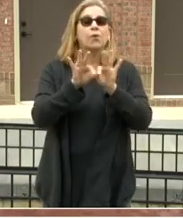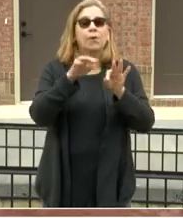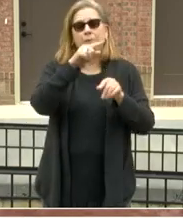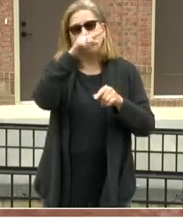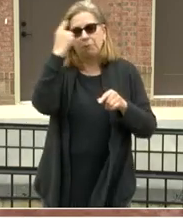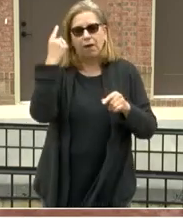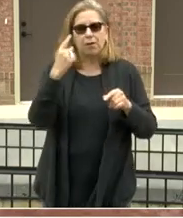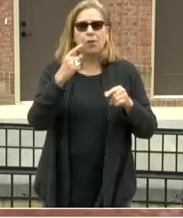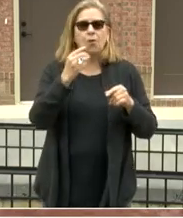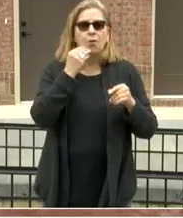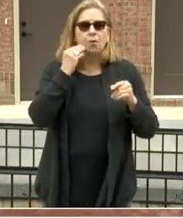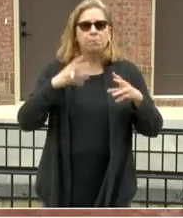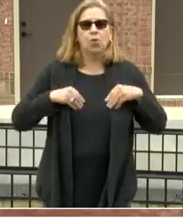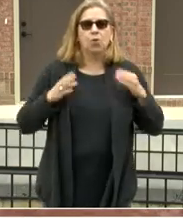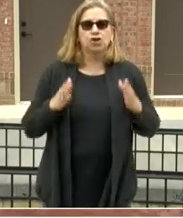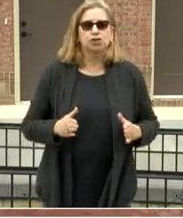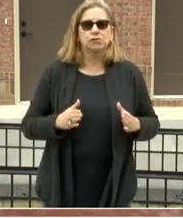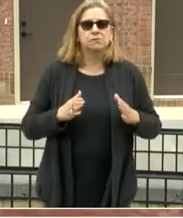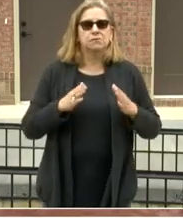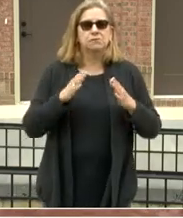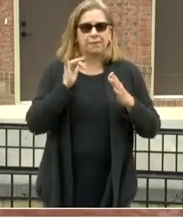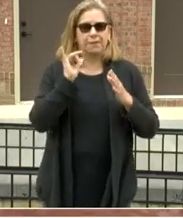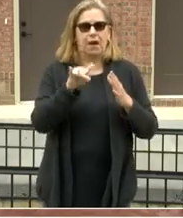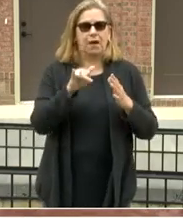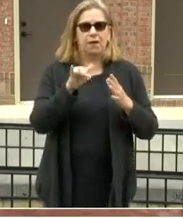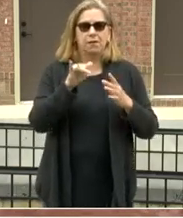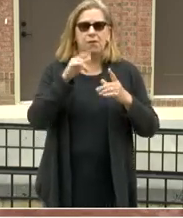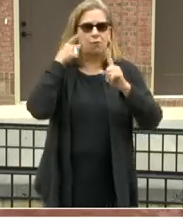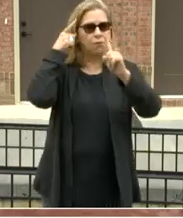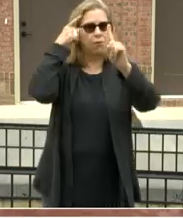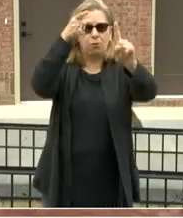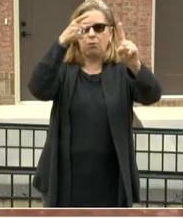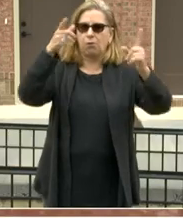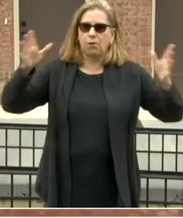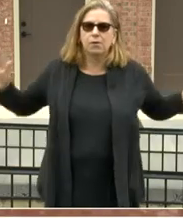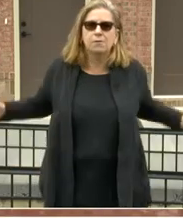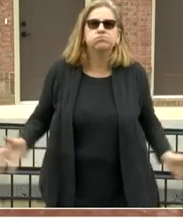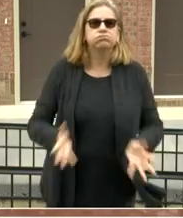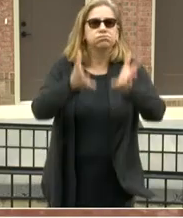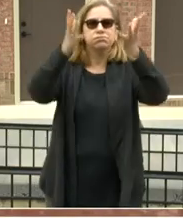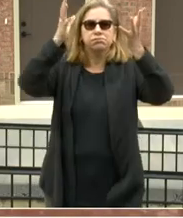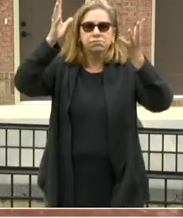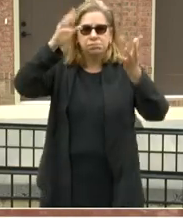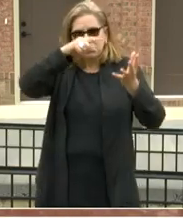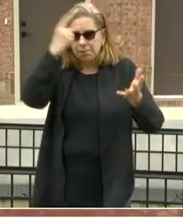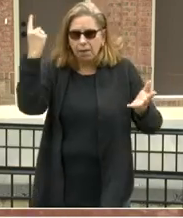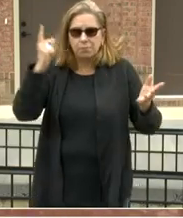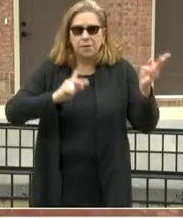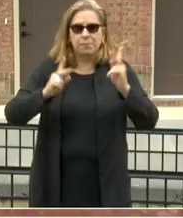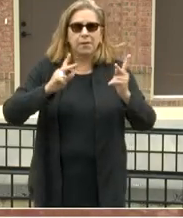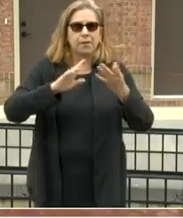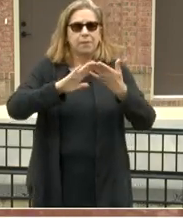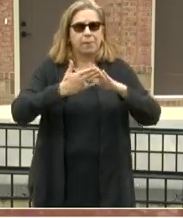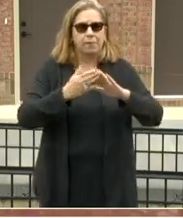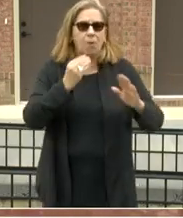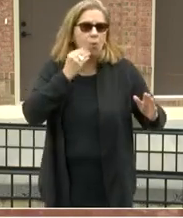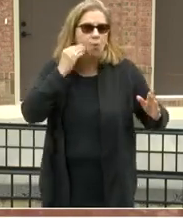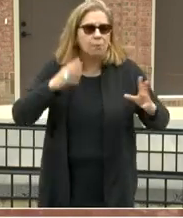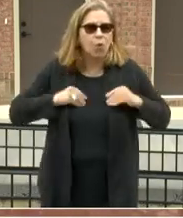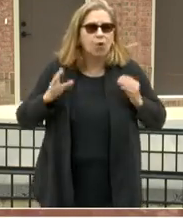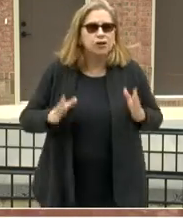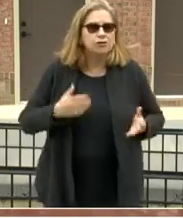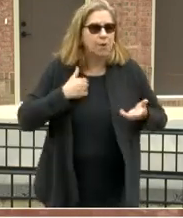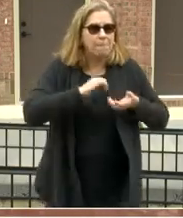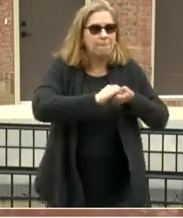what we're going to be about, and we're going to work hard to do it, and we appreciate all of our partners in this process, who you're going to hear